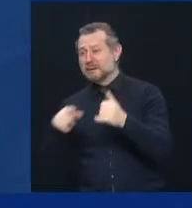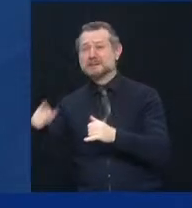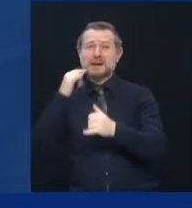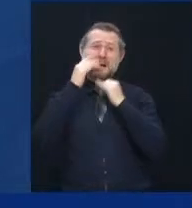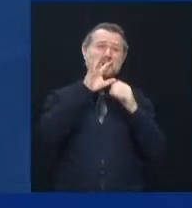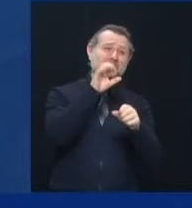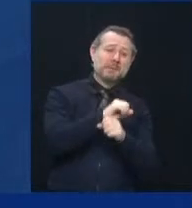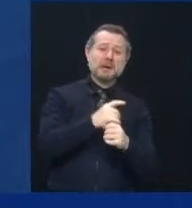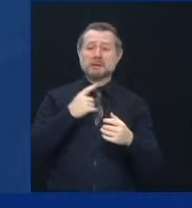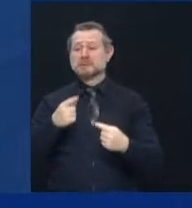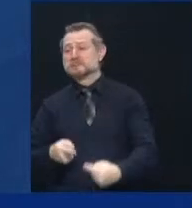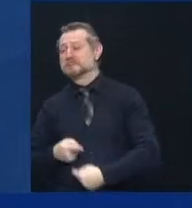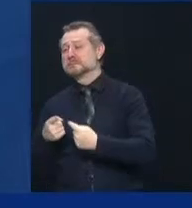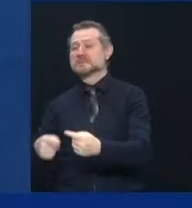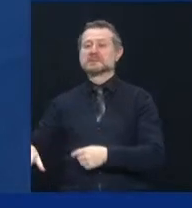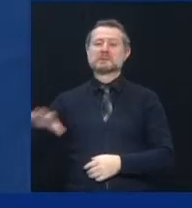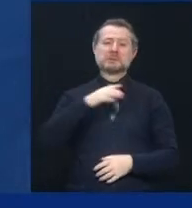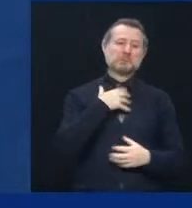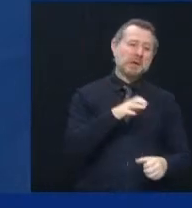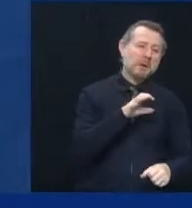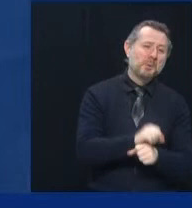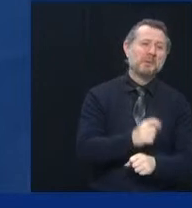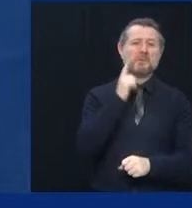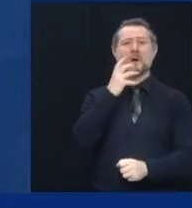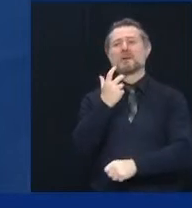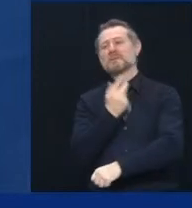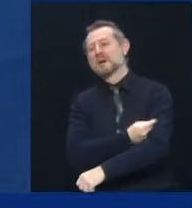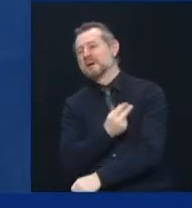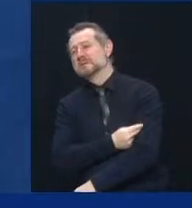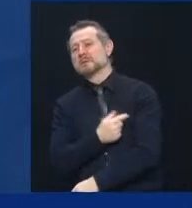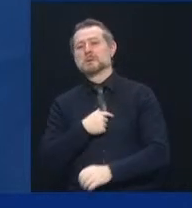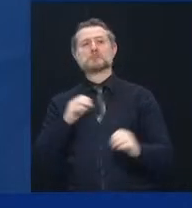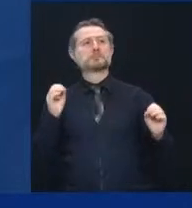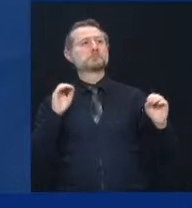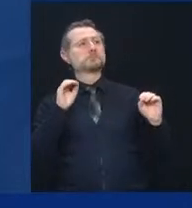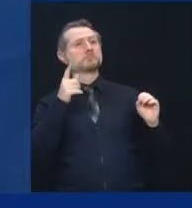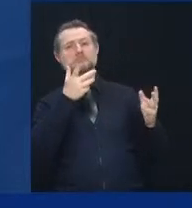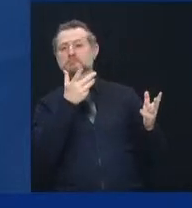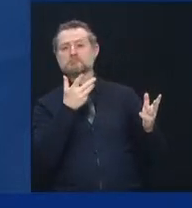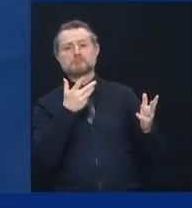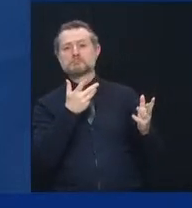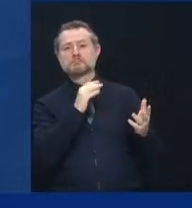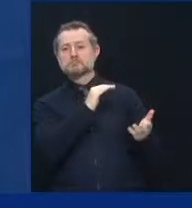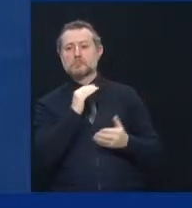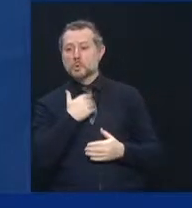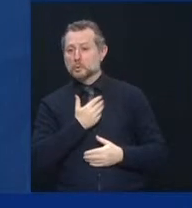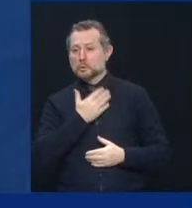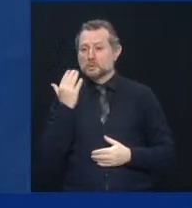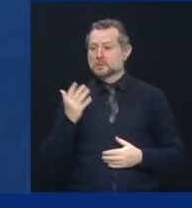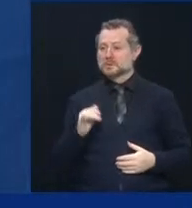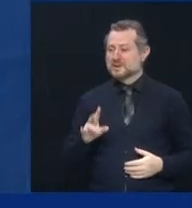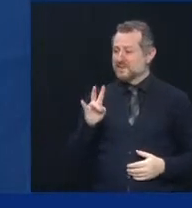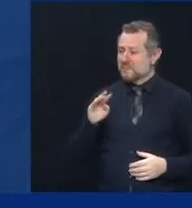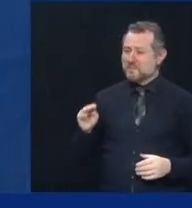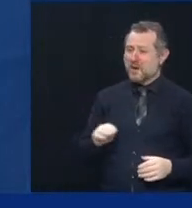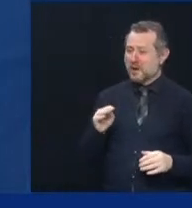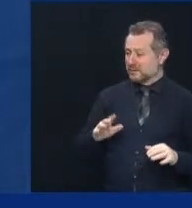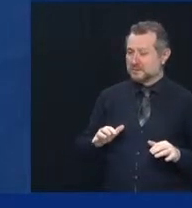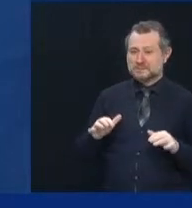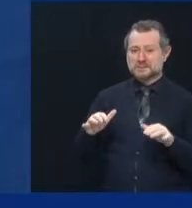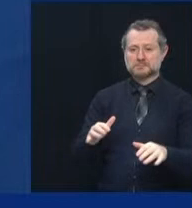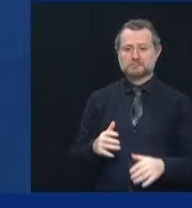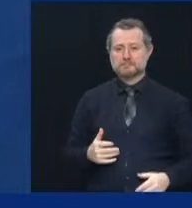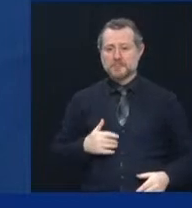a vaccination, but there is no supply for the 7 million. And they never did increase the